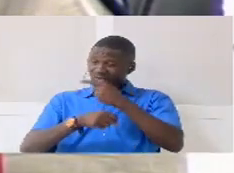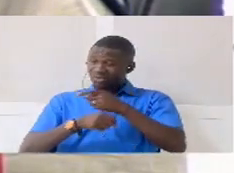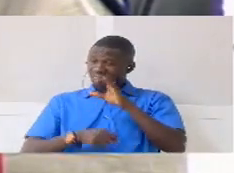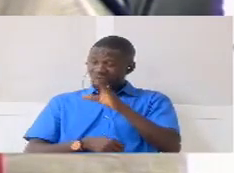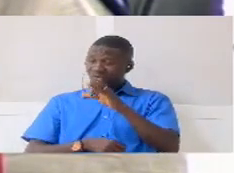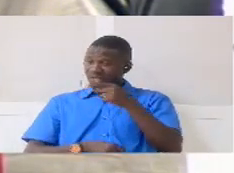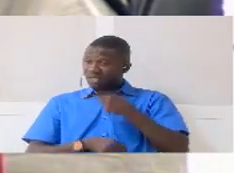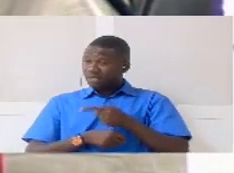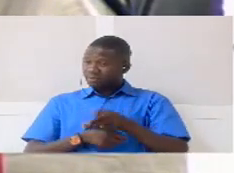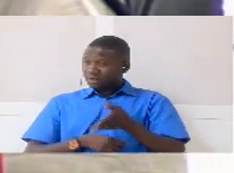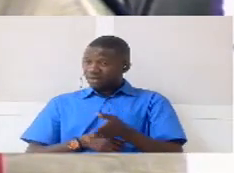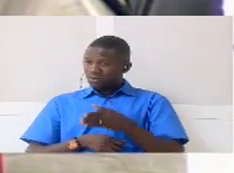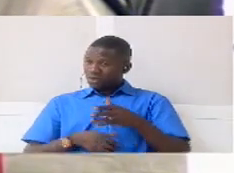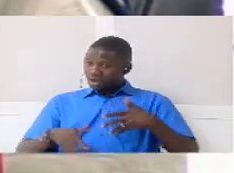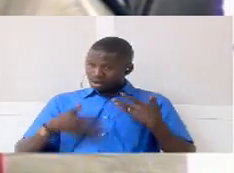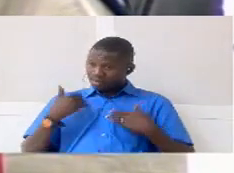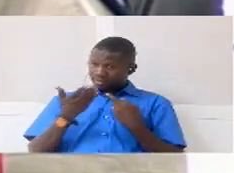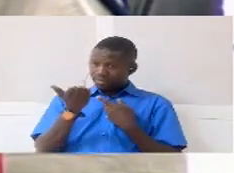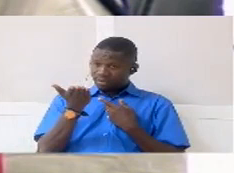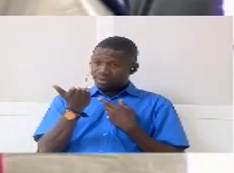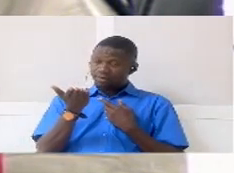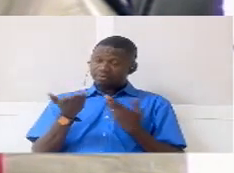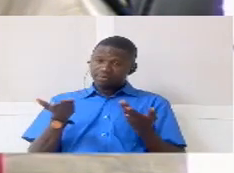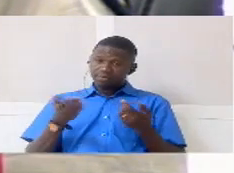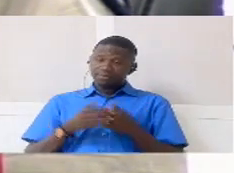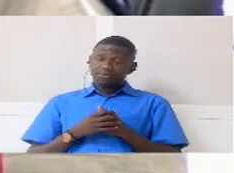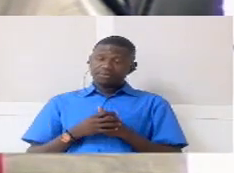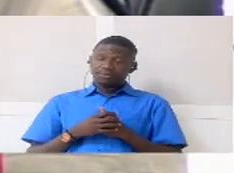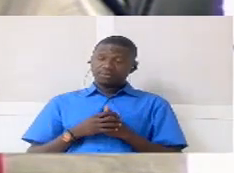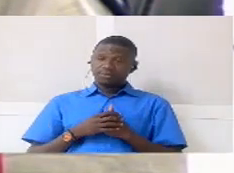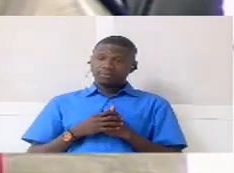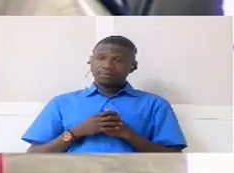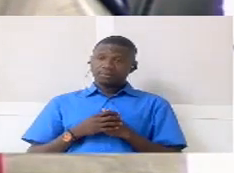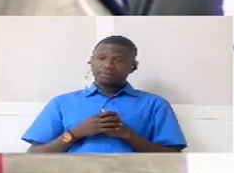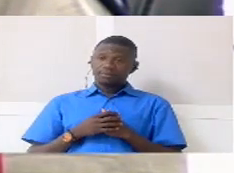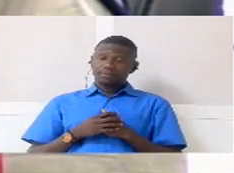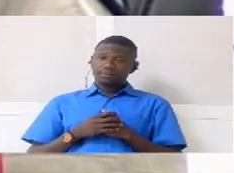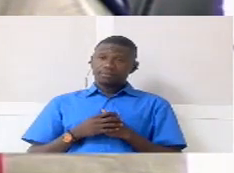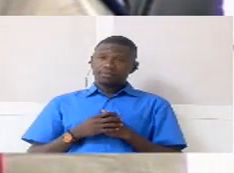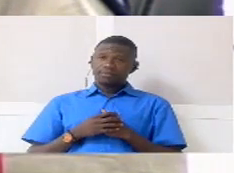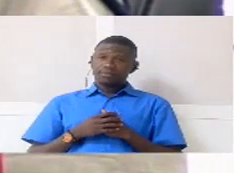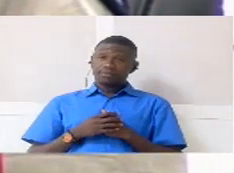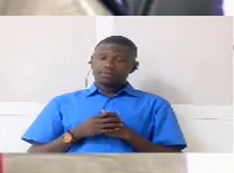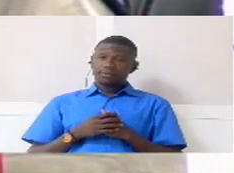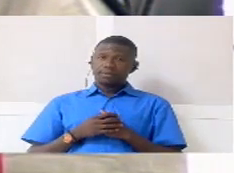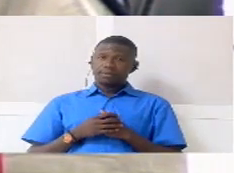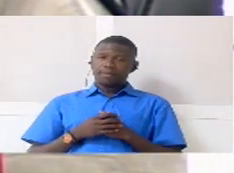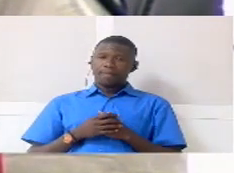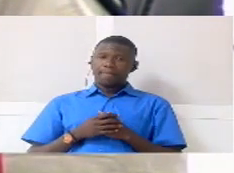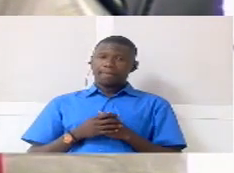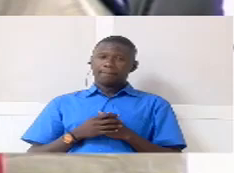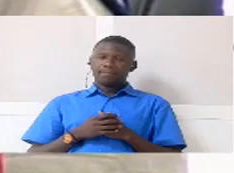nyaming. Amunta saye nyimuite kulu lanya kendoleti. Kulu belari nkasoko no nyaming nyintembeng.